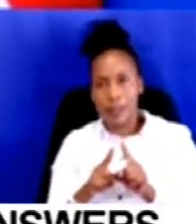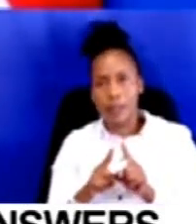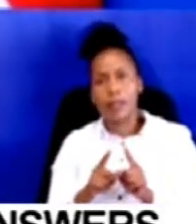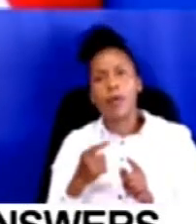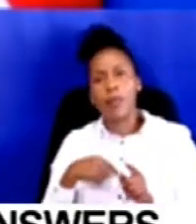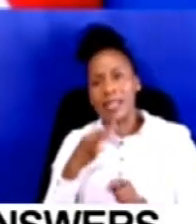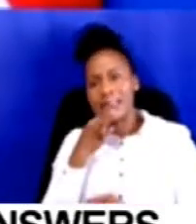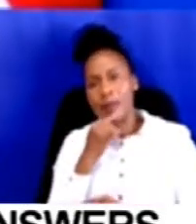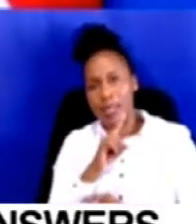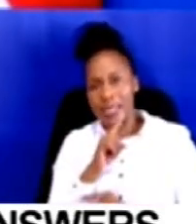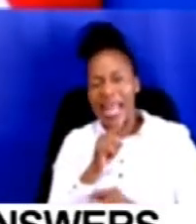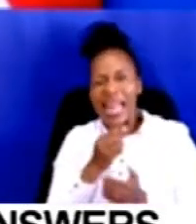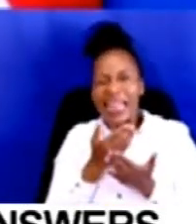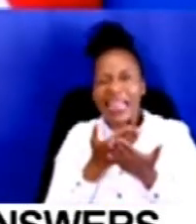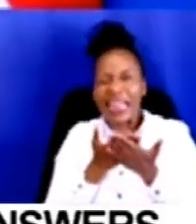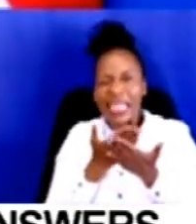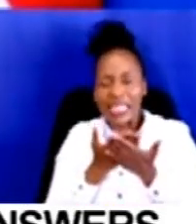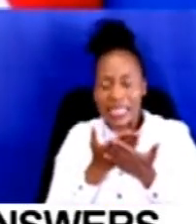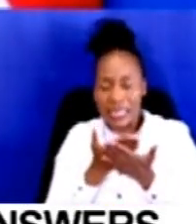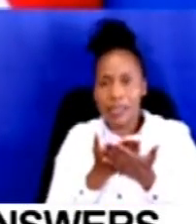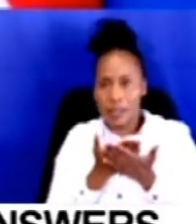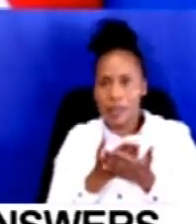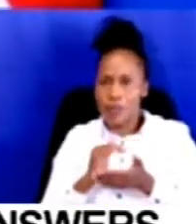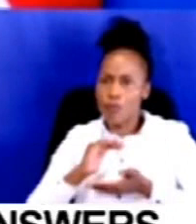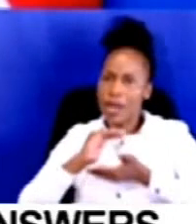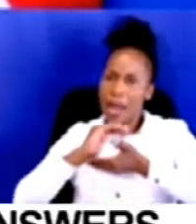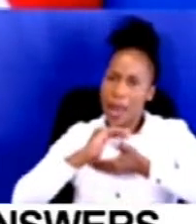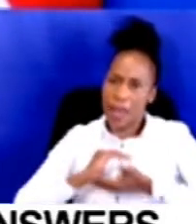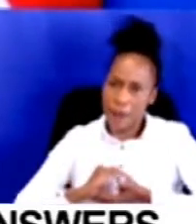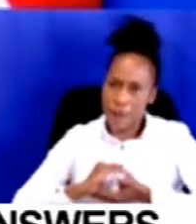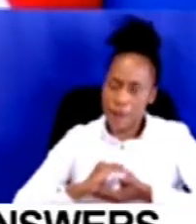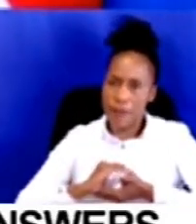at least you'll have provided a relief.